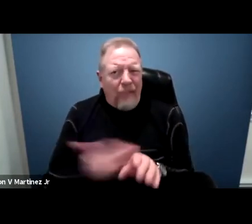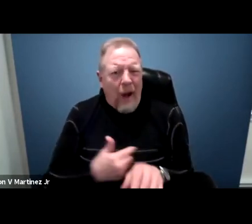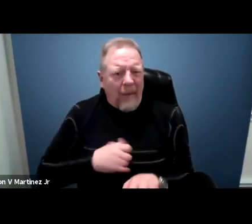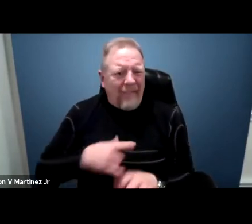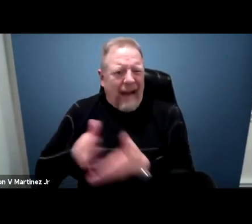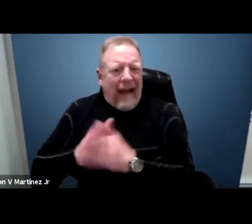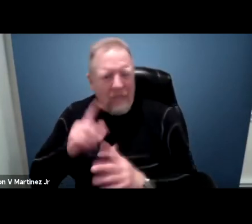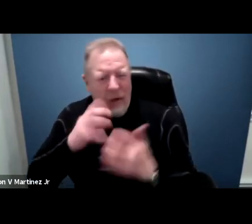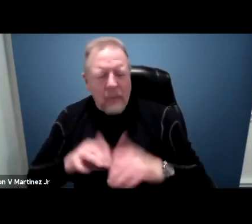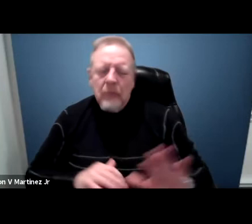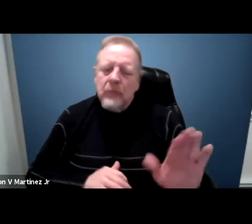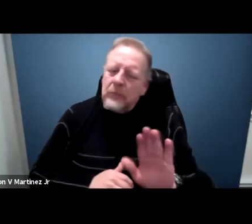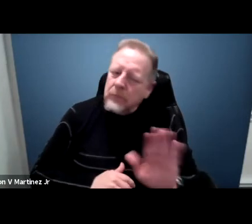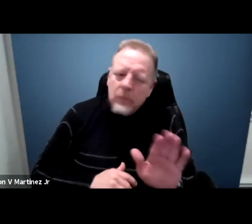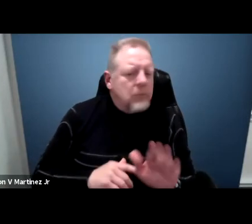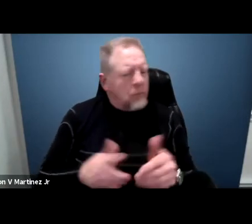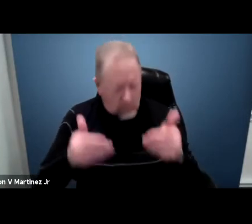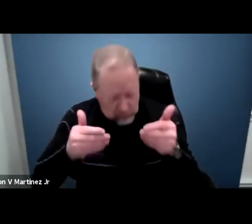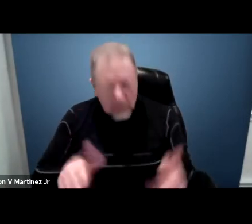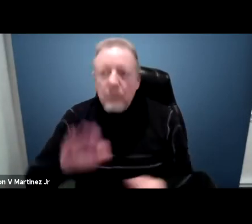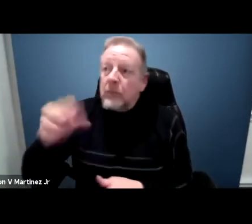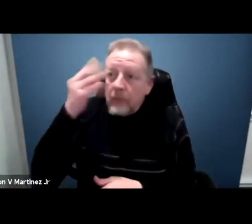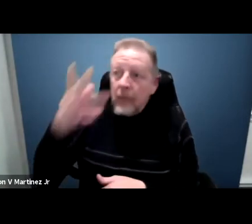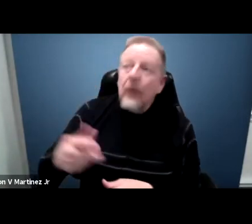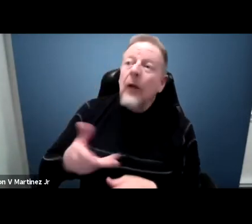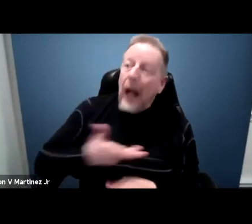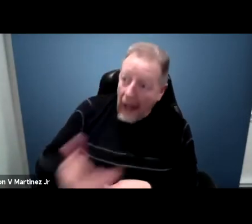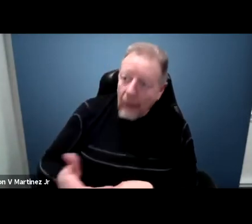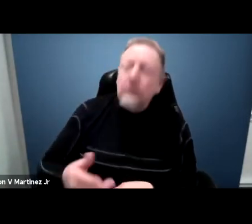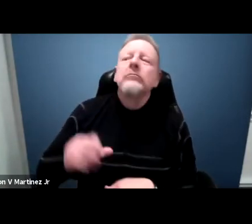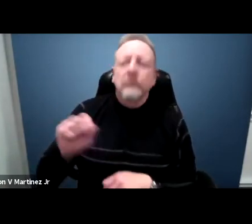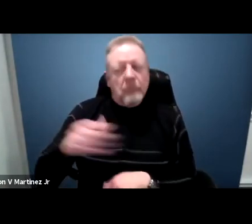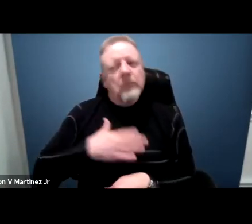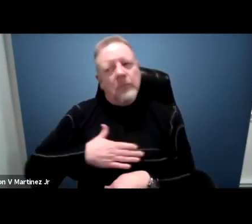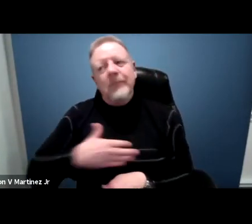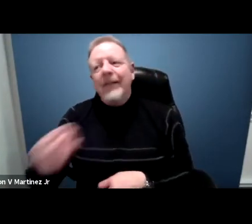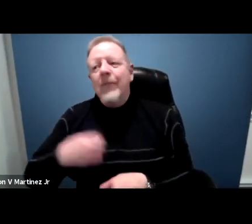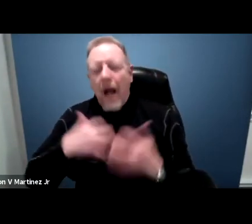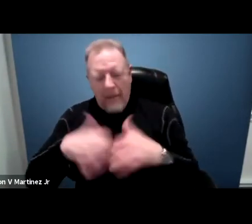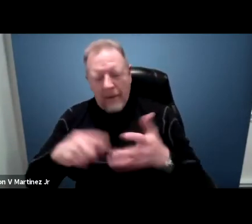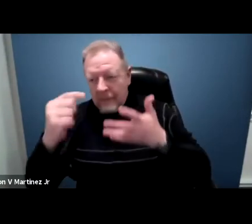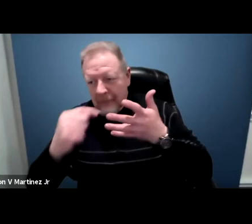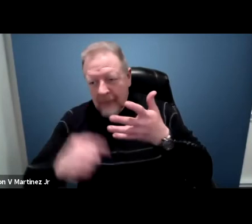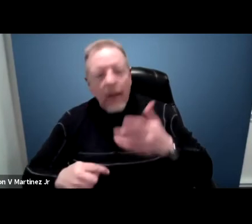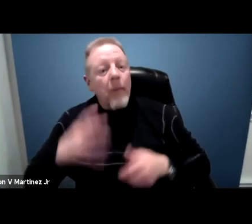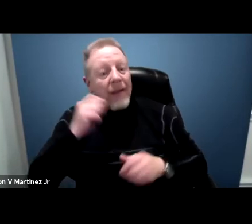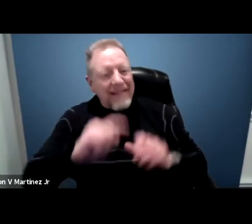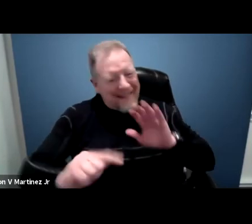one, because it is, illegal for them to rescind the job